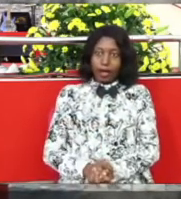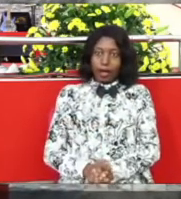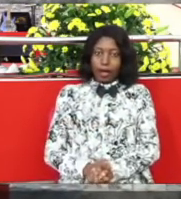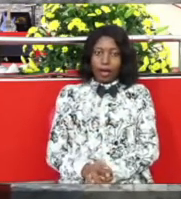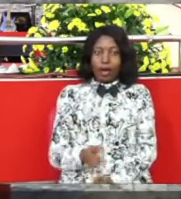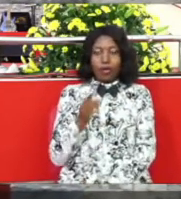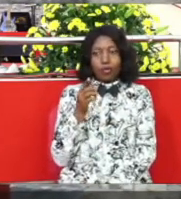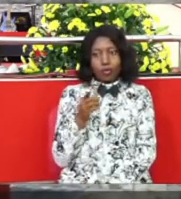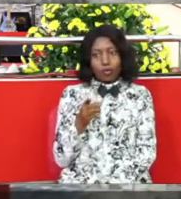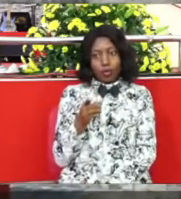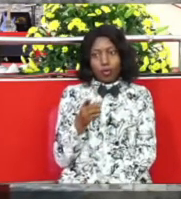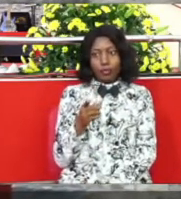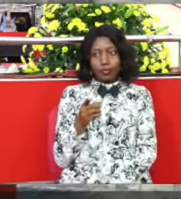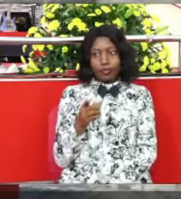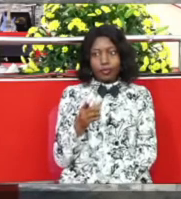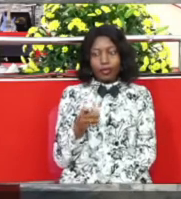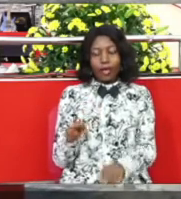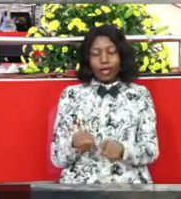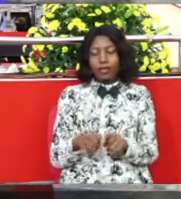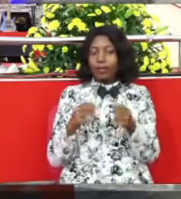the ark of your strength, wewe